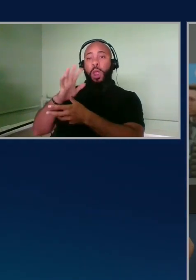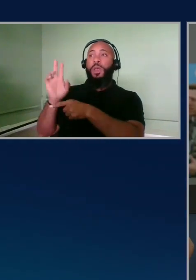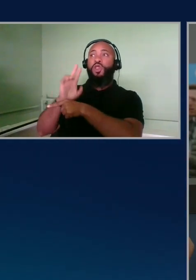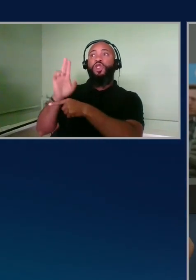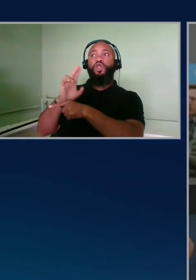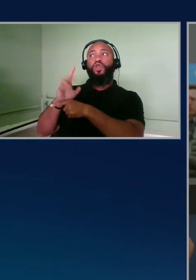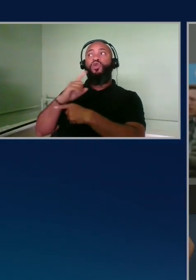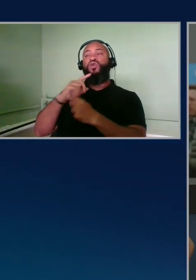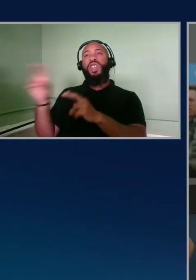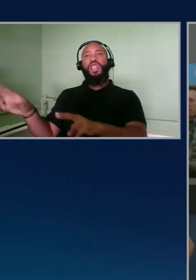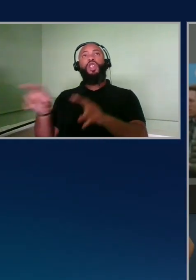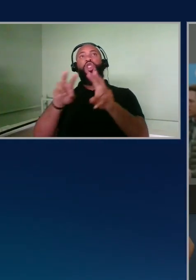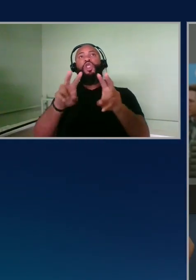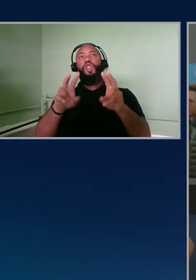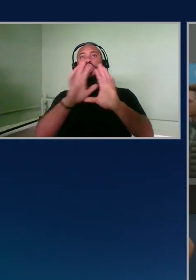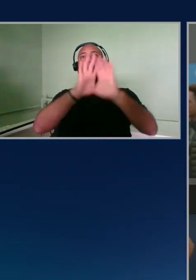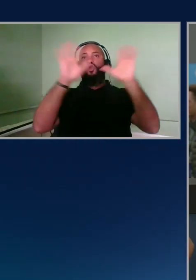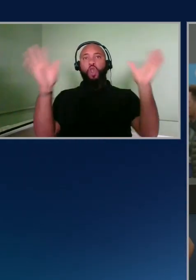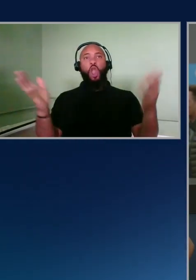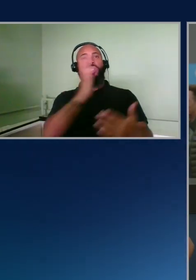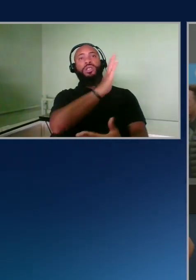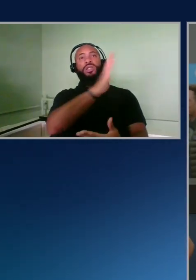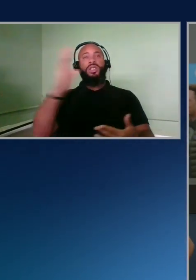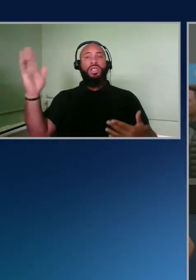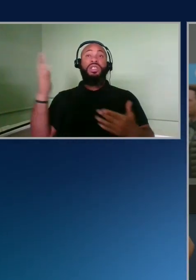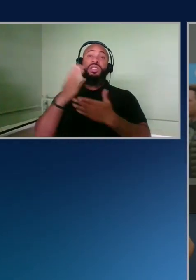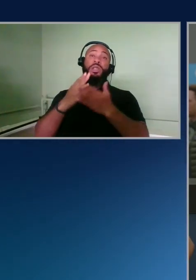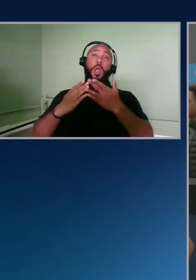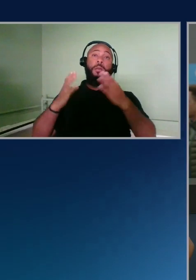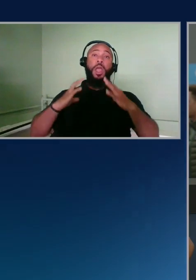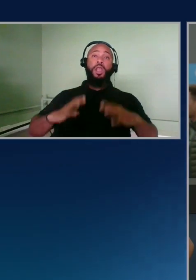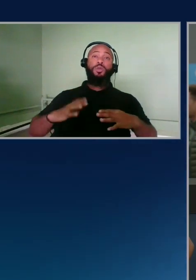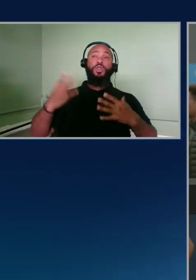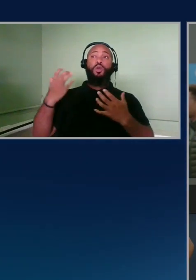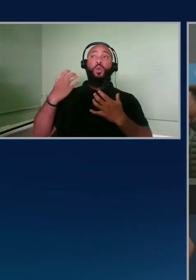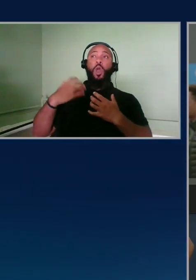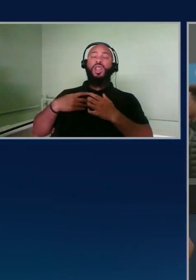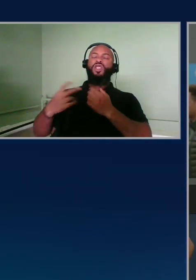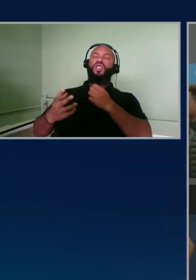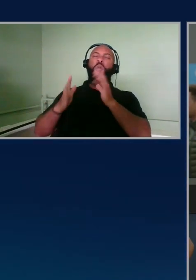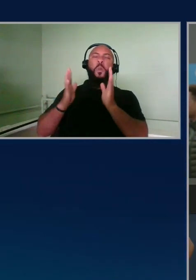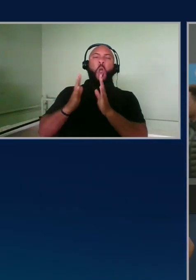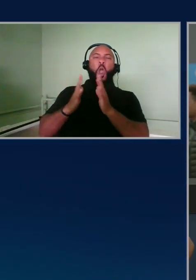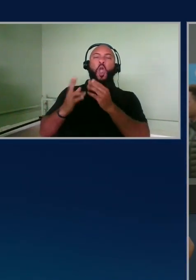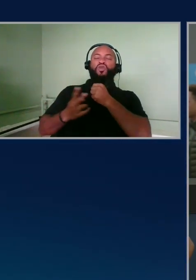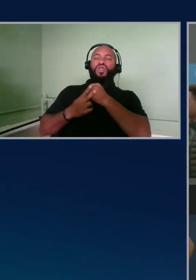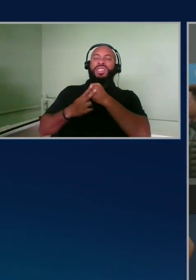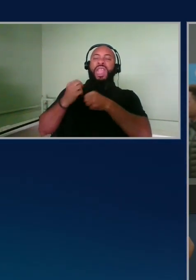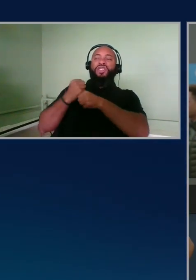some customers, want to have a smaller retention period for their data, right? You may go